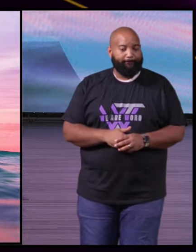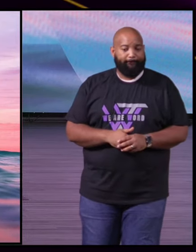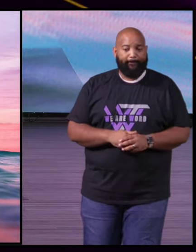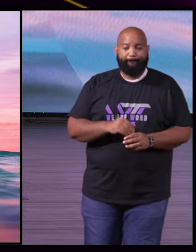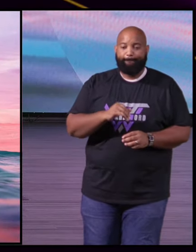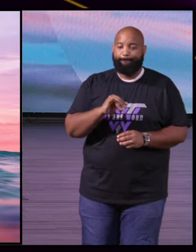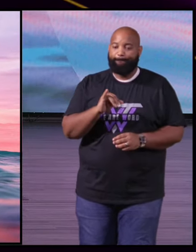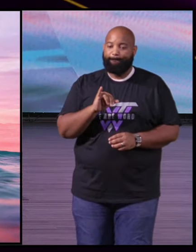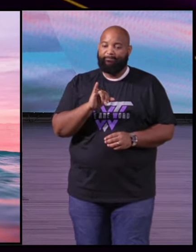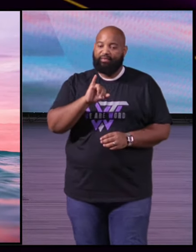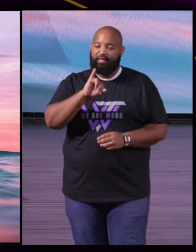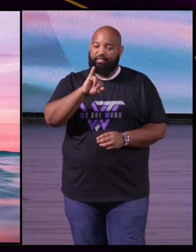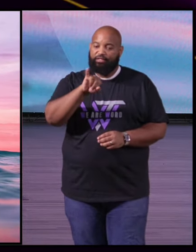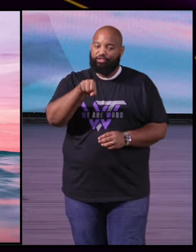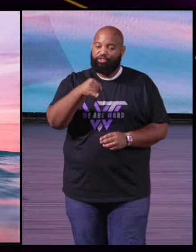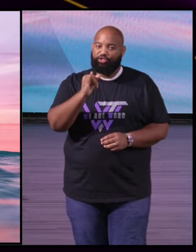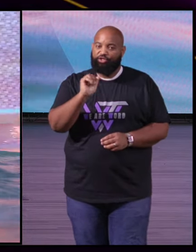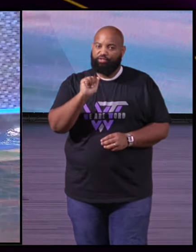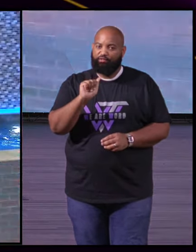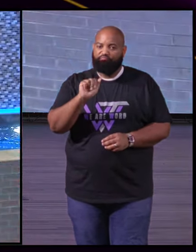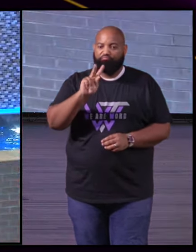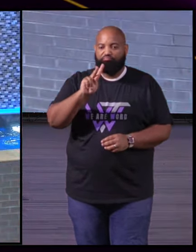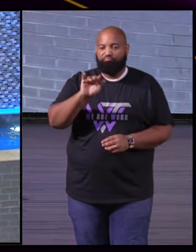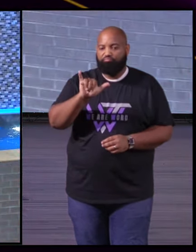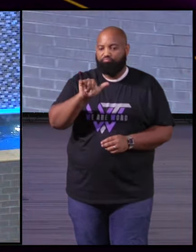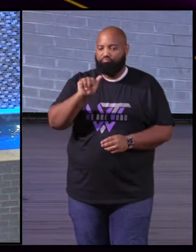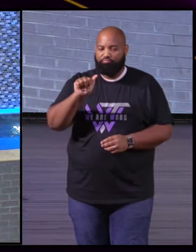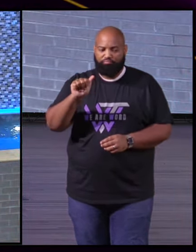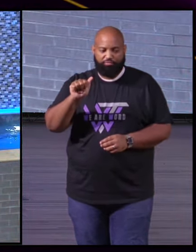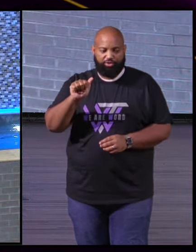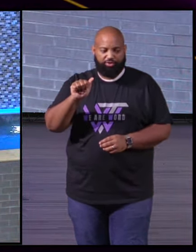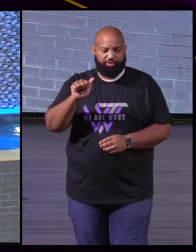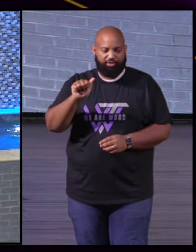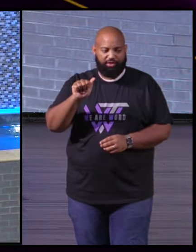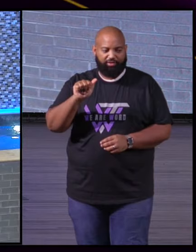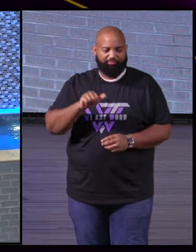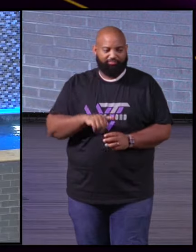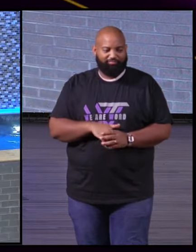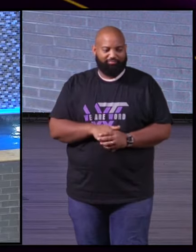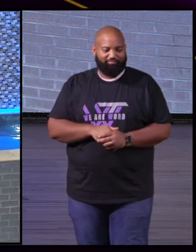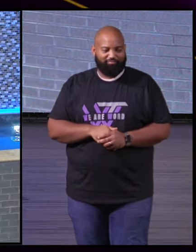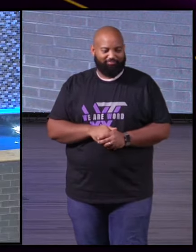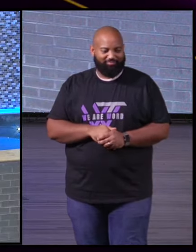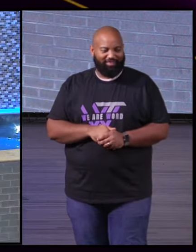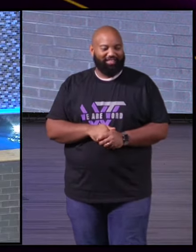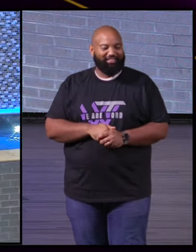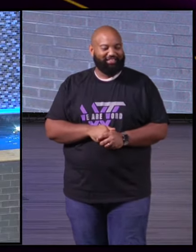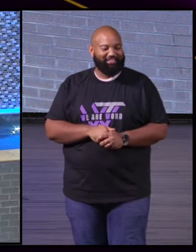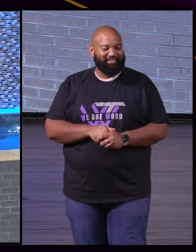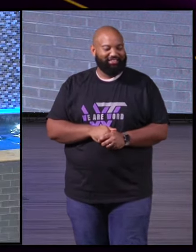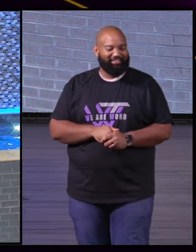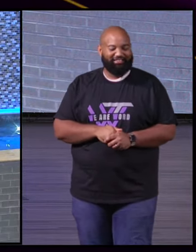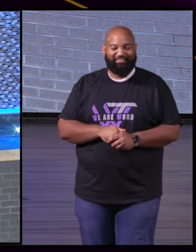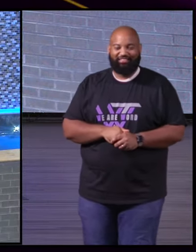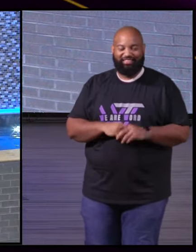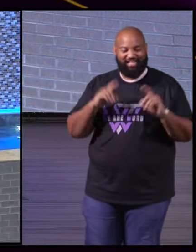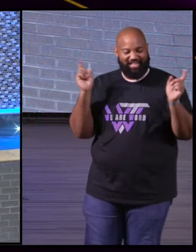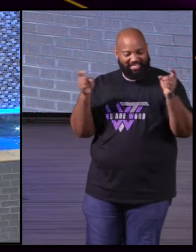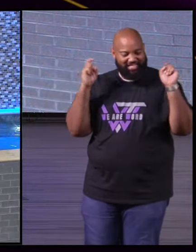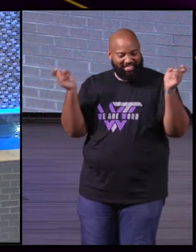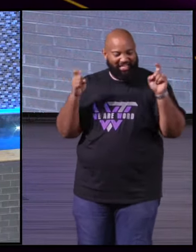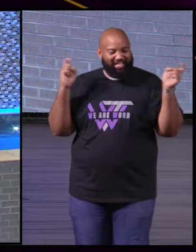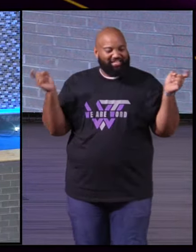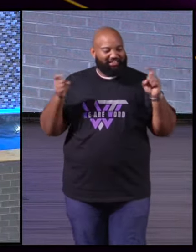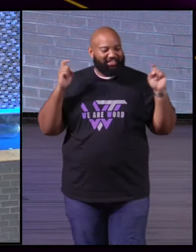Come on over here. A little cool. Come on over here. Look up at the camera so everybody can see you. Y'all, this is Sister Jekiah. Can we celebrate